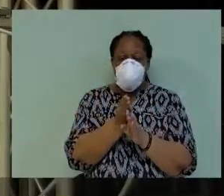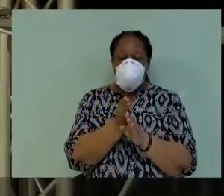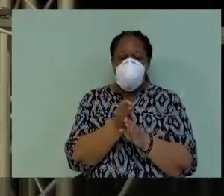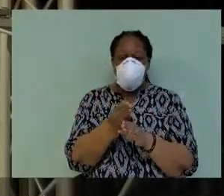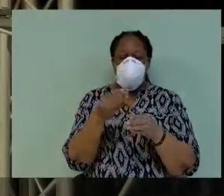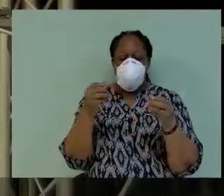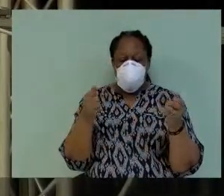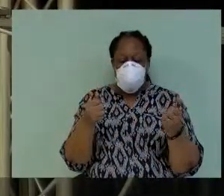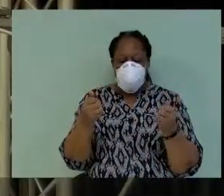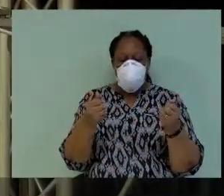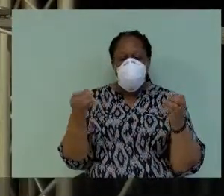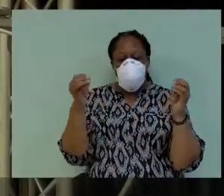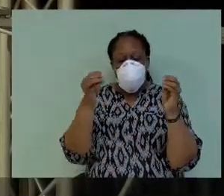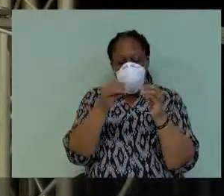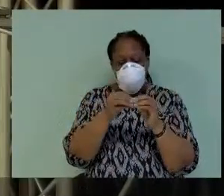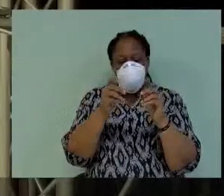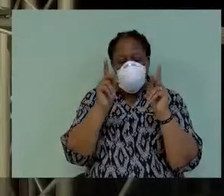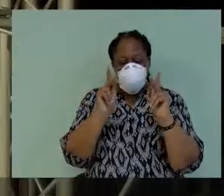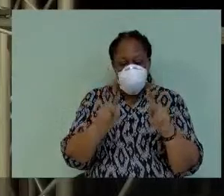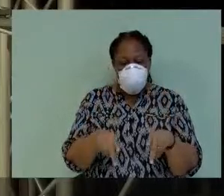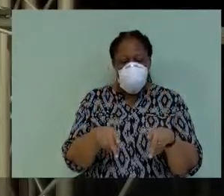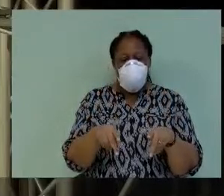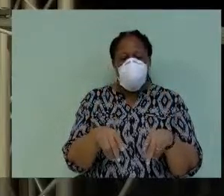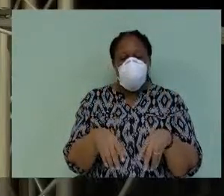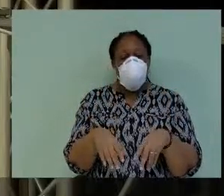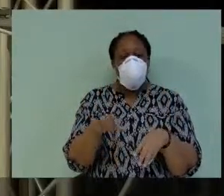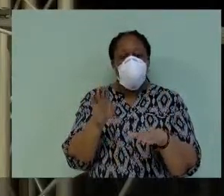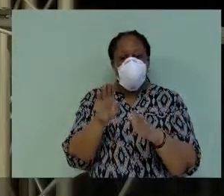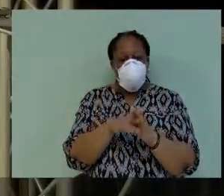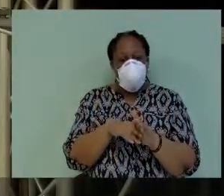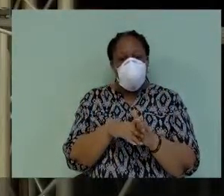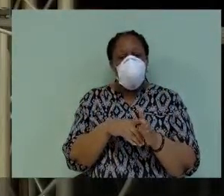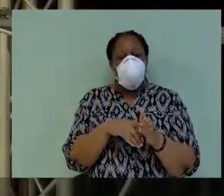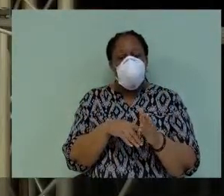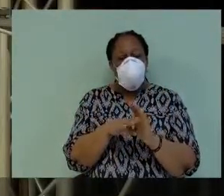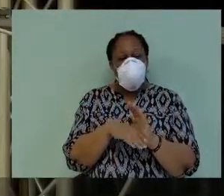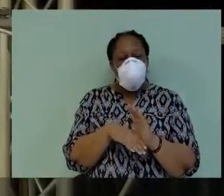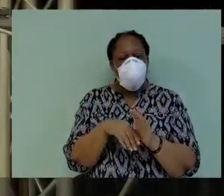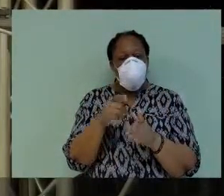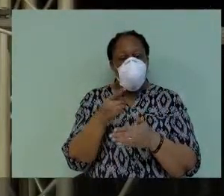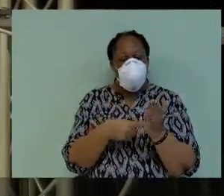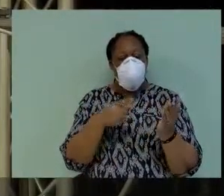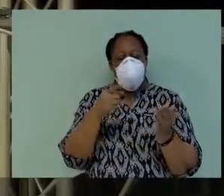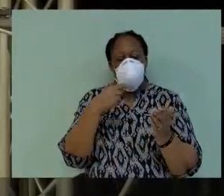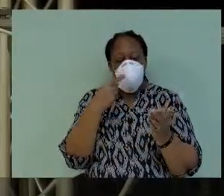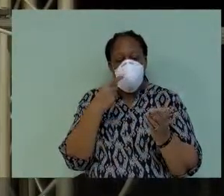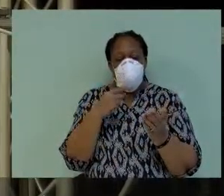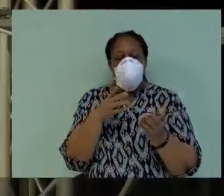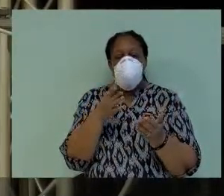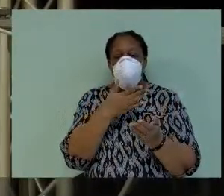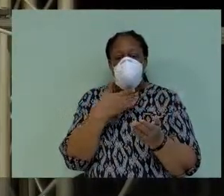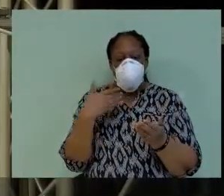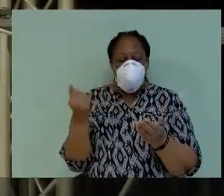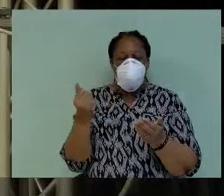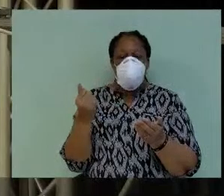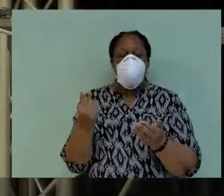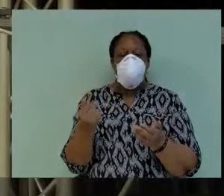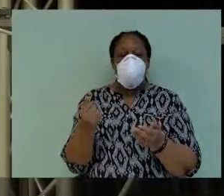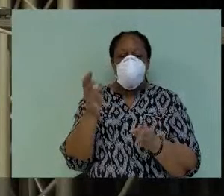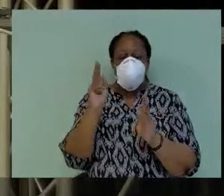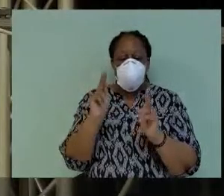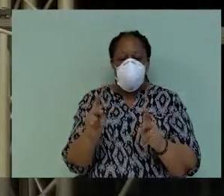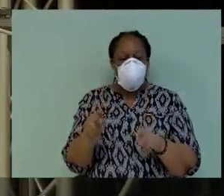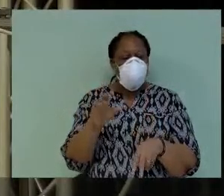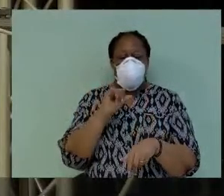passengers than they are permitted to carry under these regulations, and passengers not wearing their